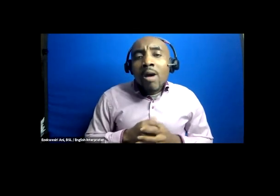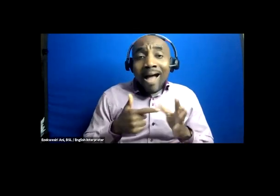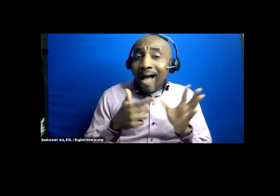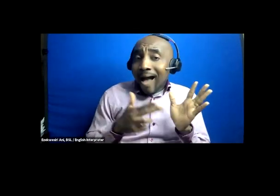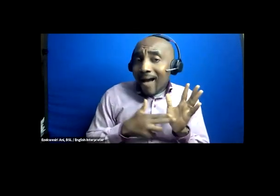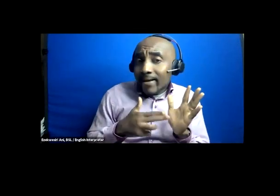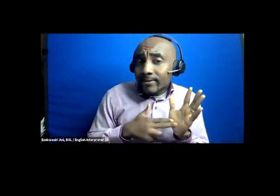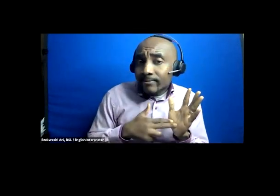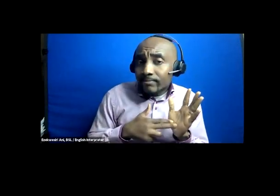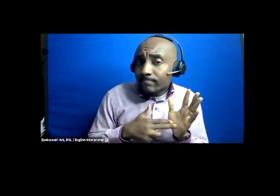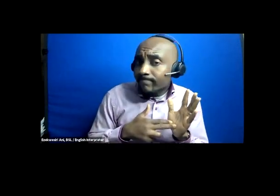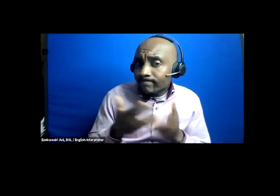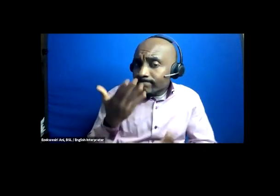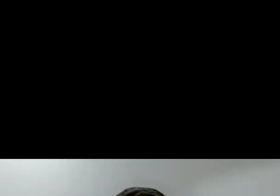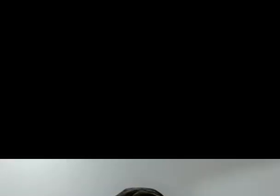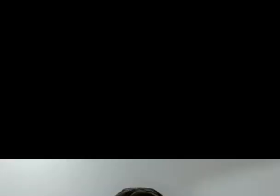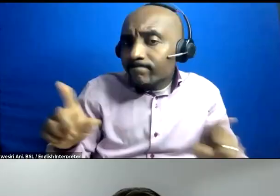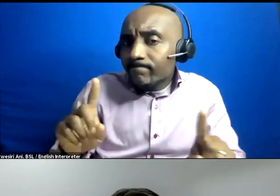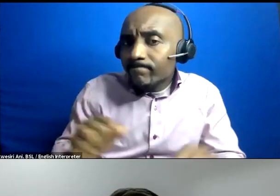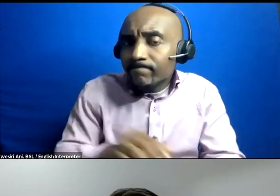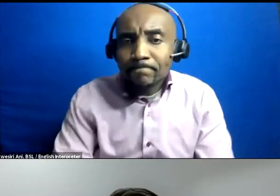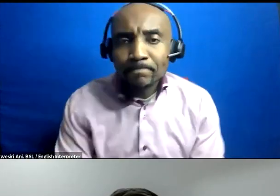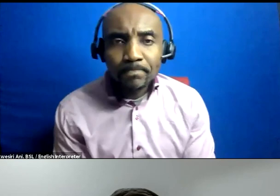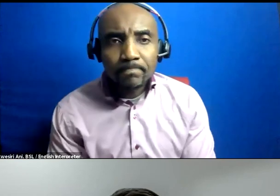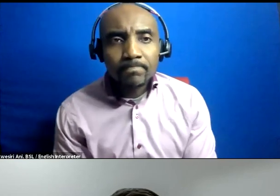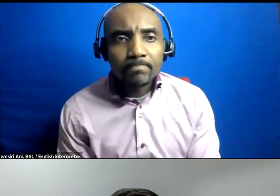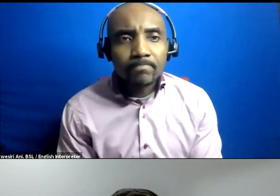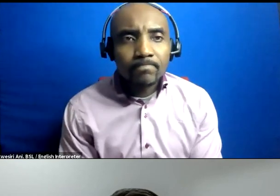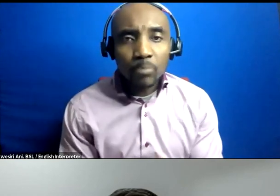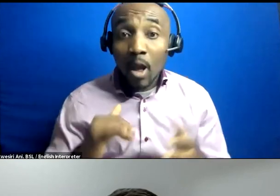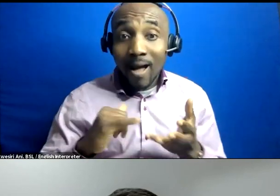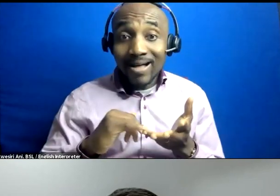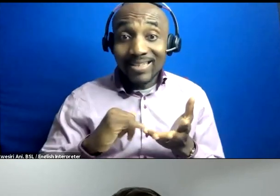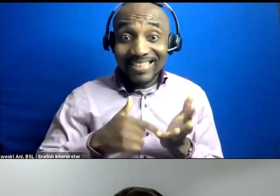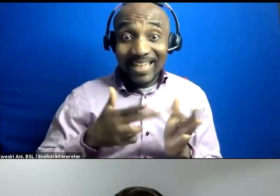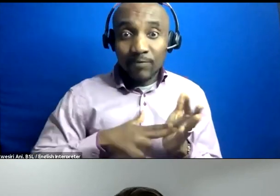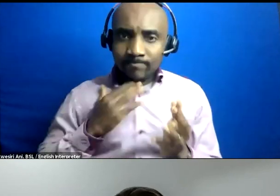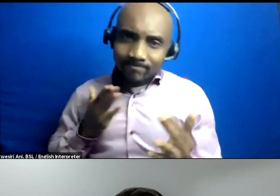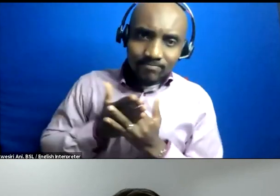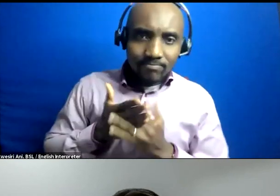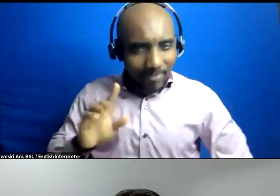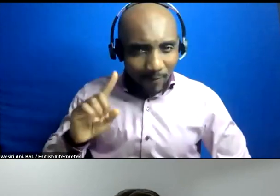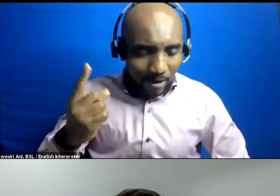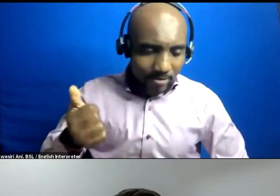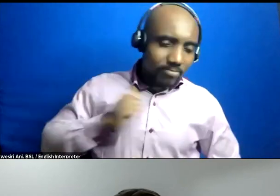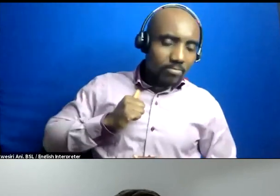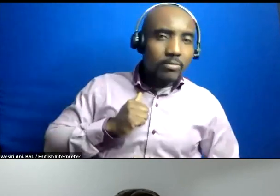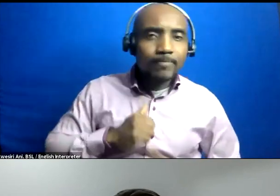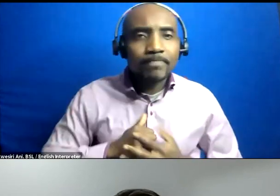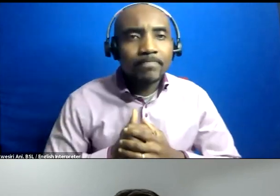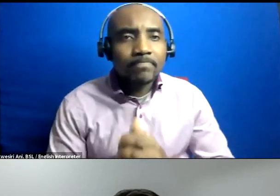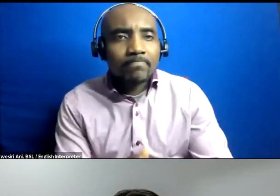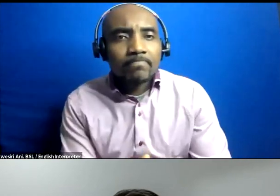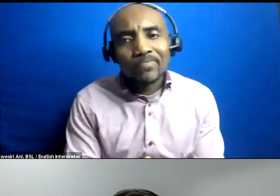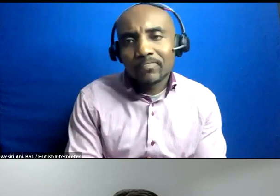just what happens next? Okay, I'll pop in first. So hello everybody. I think just like as